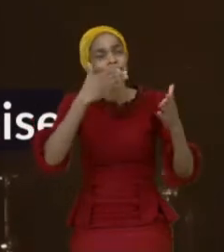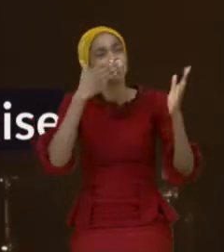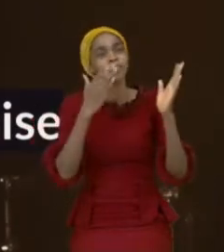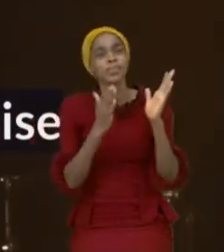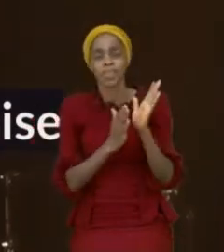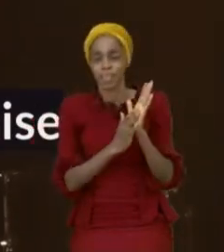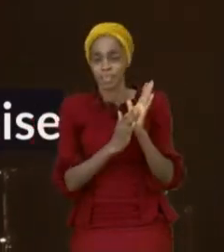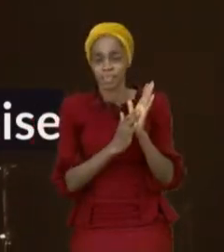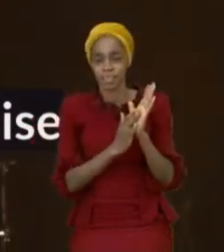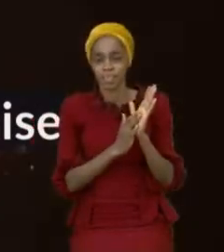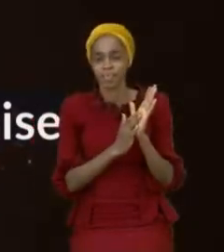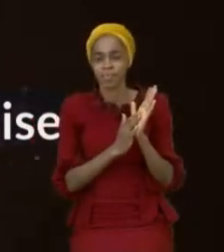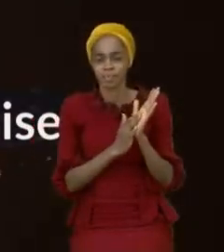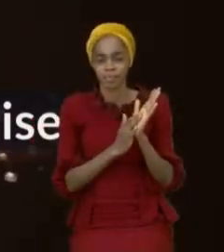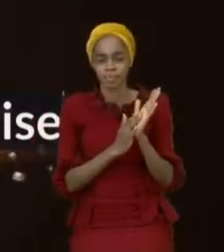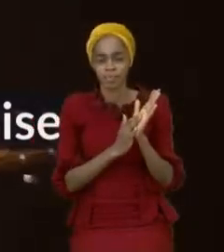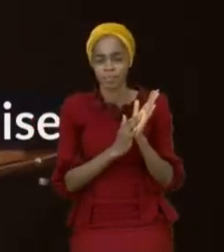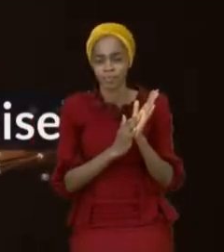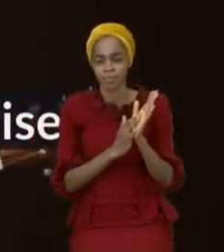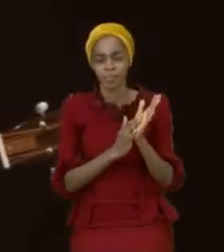high in prayer.